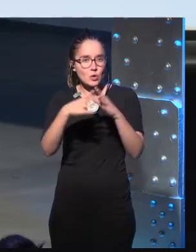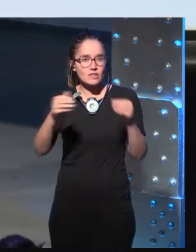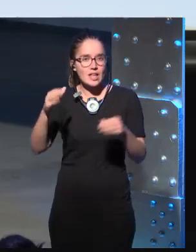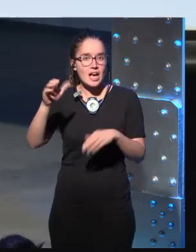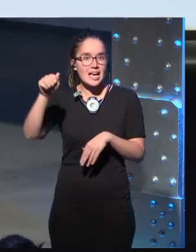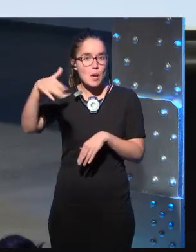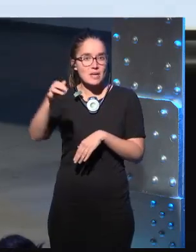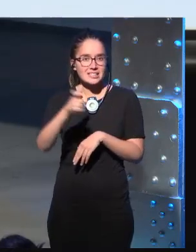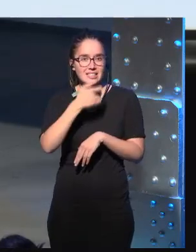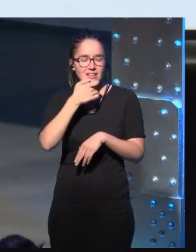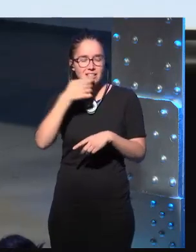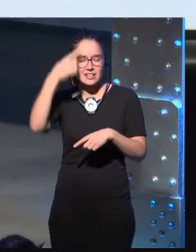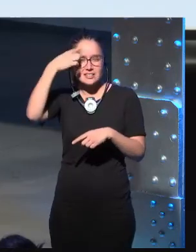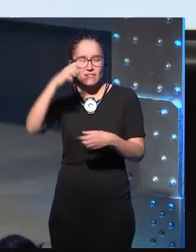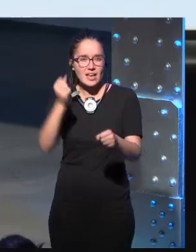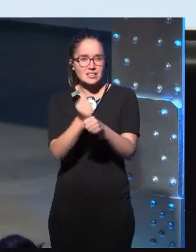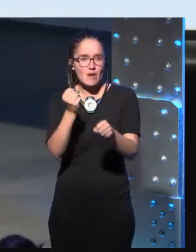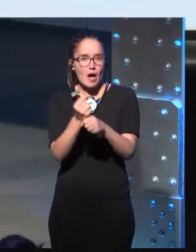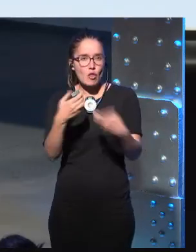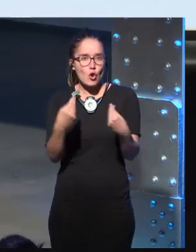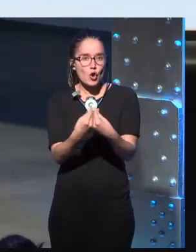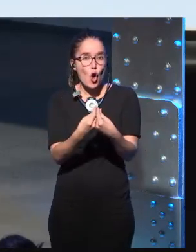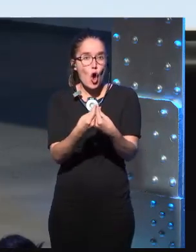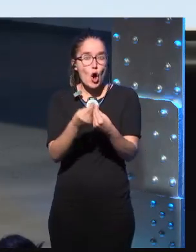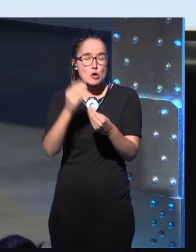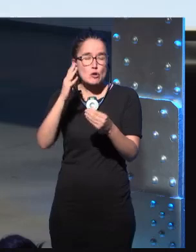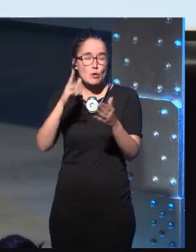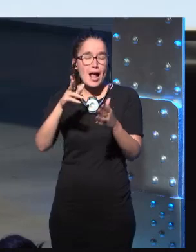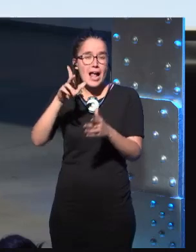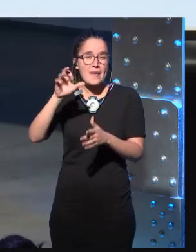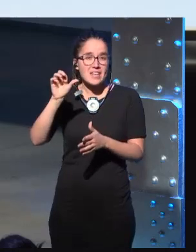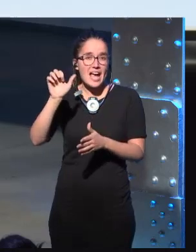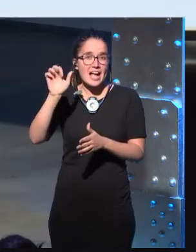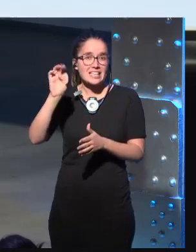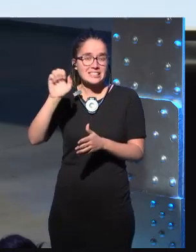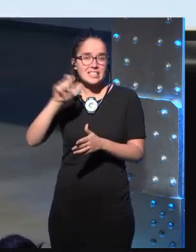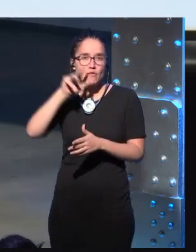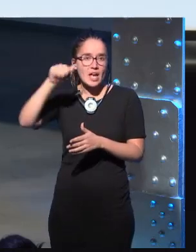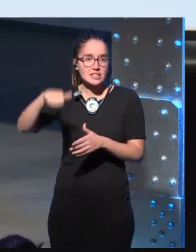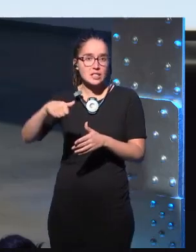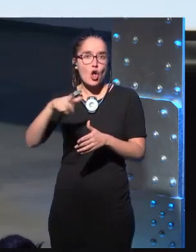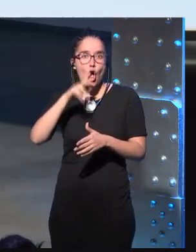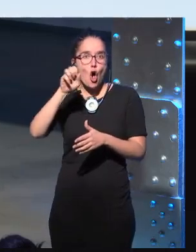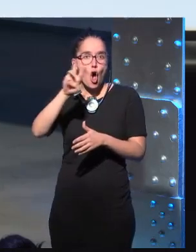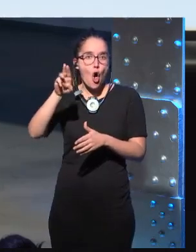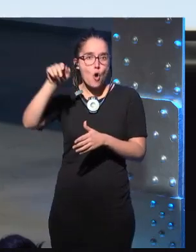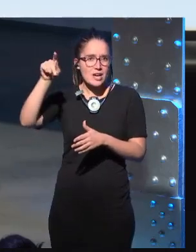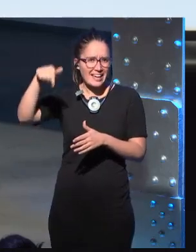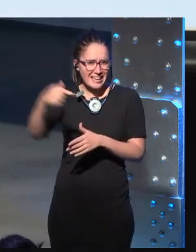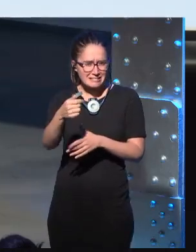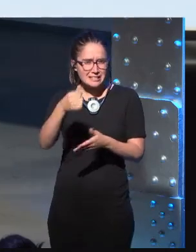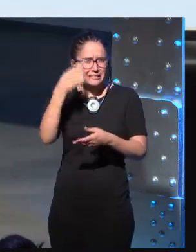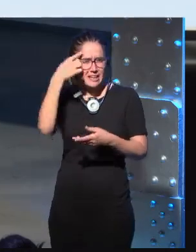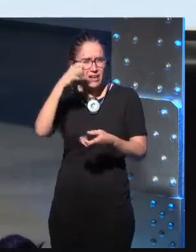in physics from Cambridge, and he worked with Stephen Hawkins, and so of course they worked on